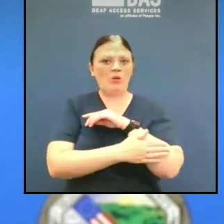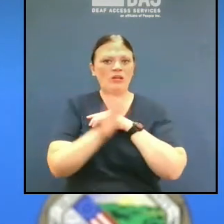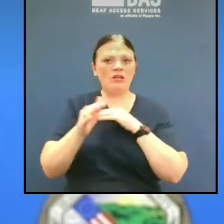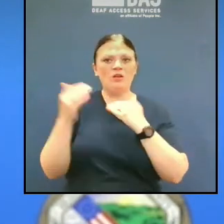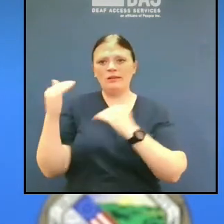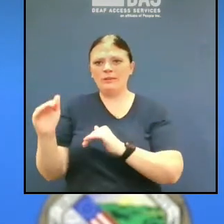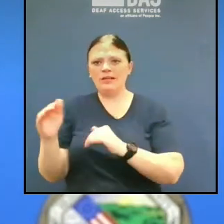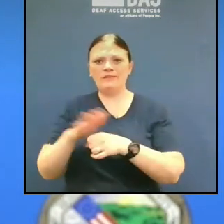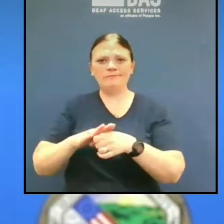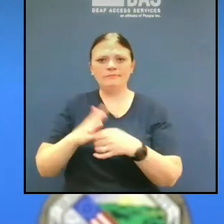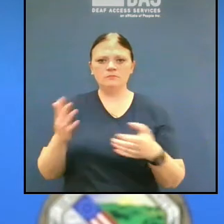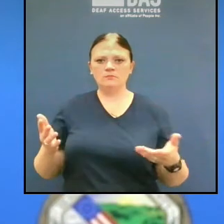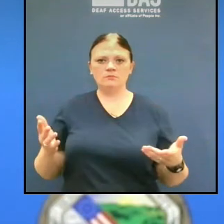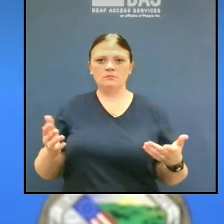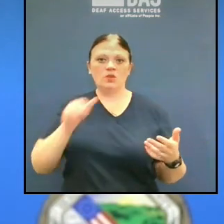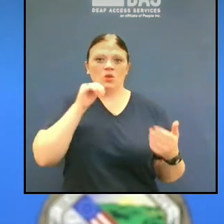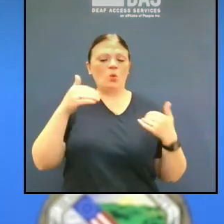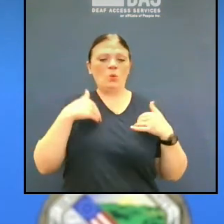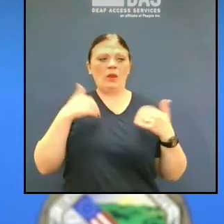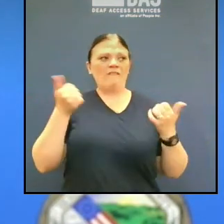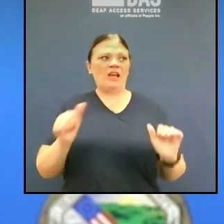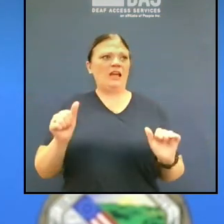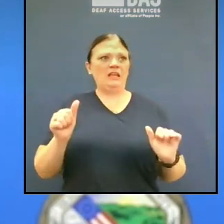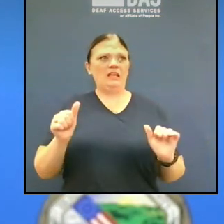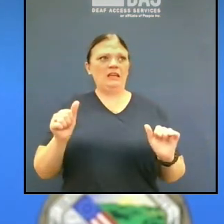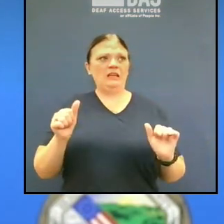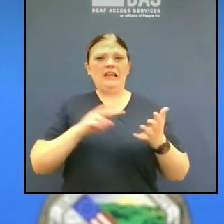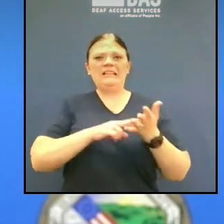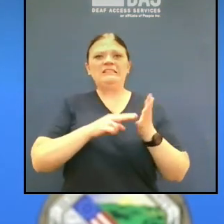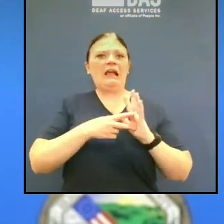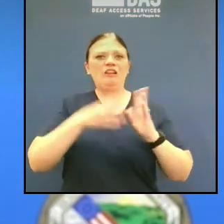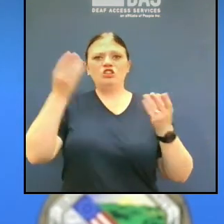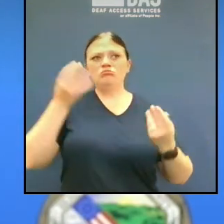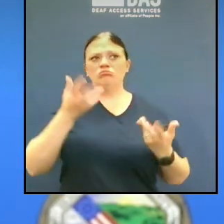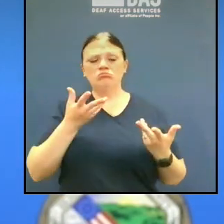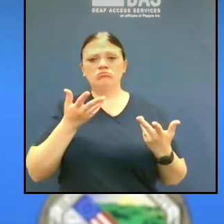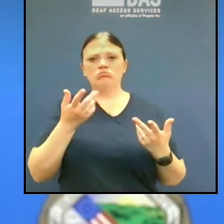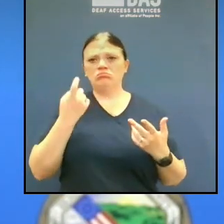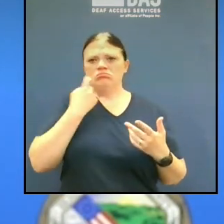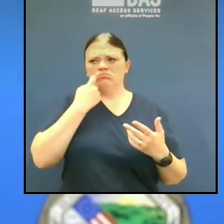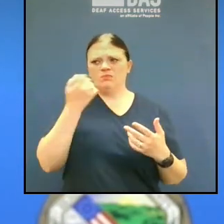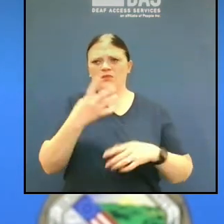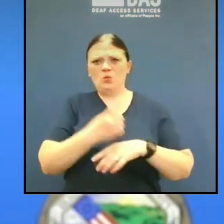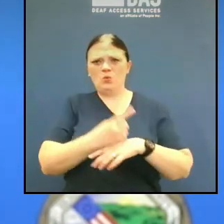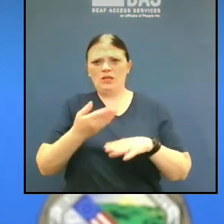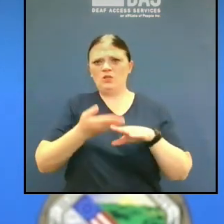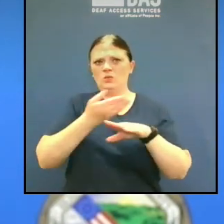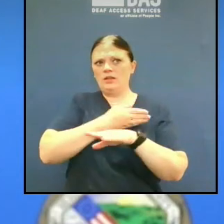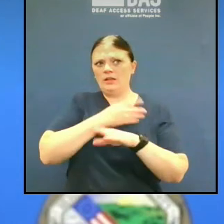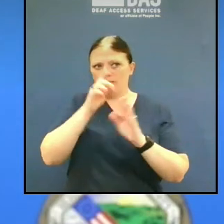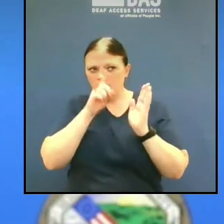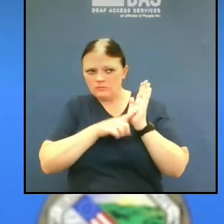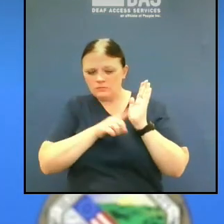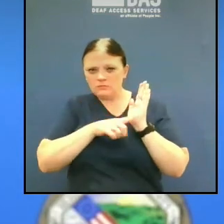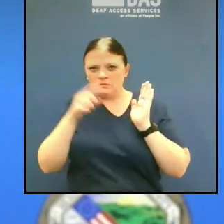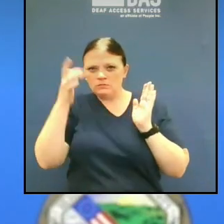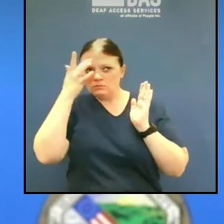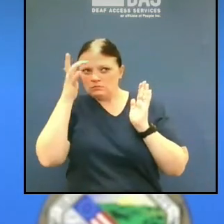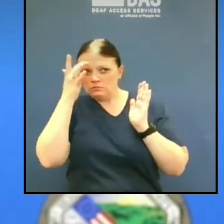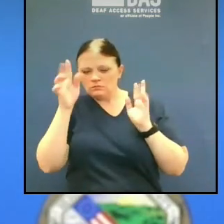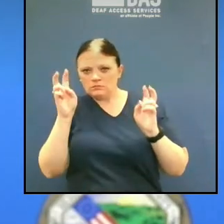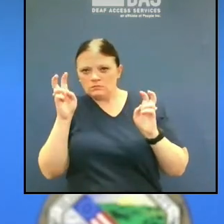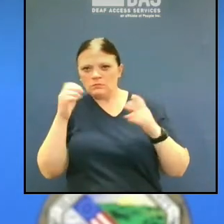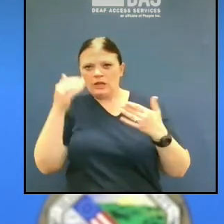limited. We don't have any indication, like we did the last few days with prior intelligence, of there being potential